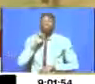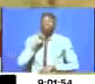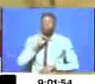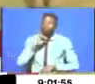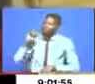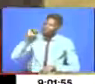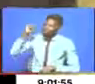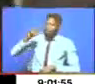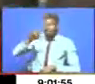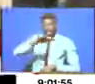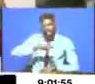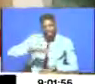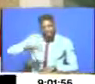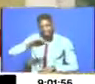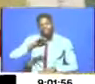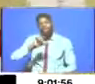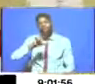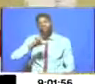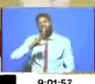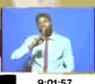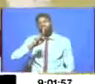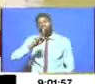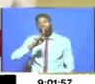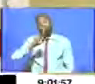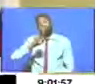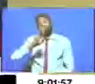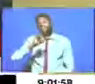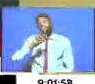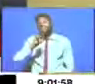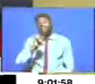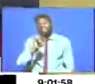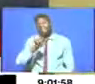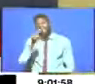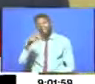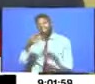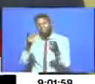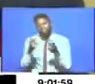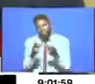Lumukanda, among other places. Wycliffe OKetch for Sunday Express from Kakamega County.